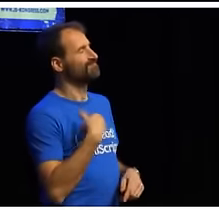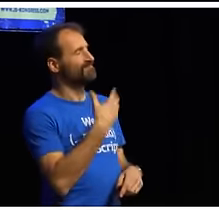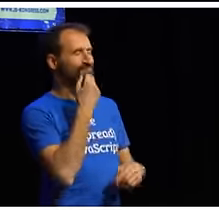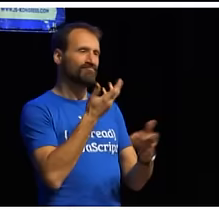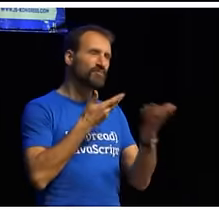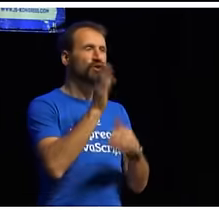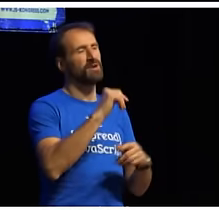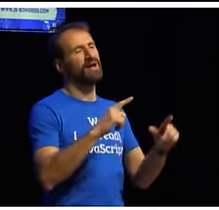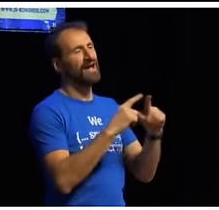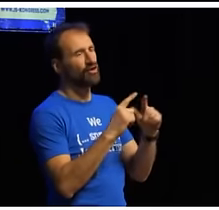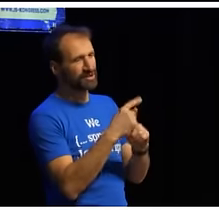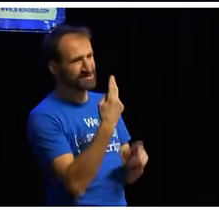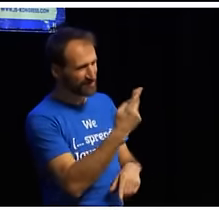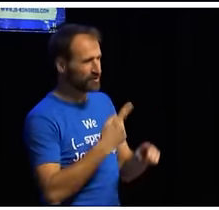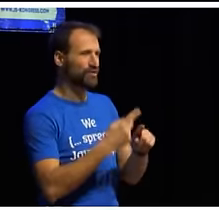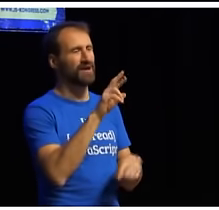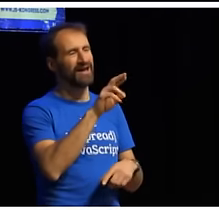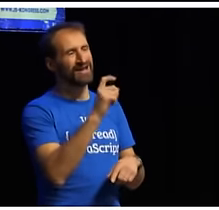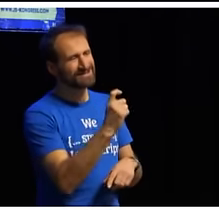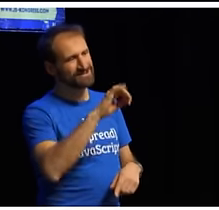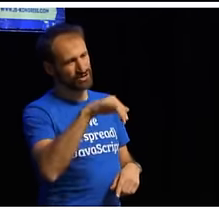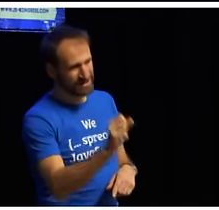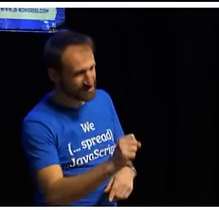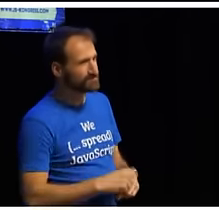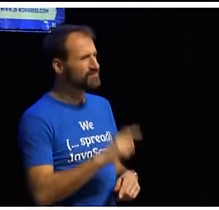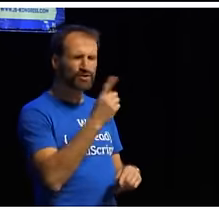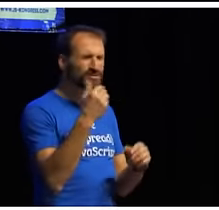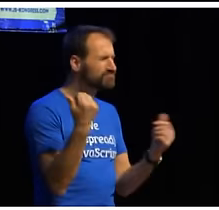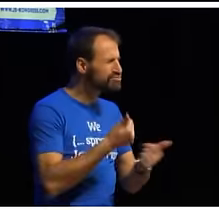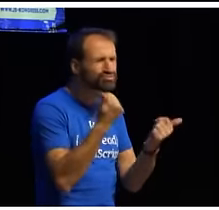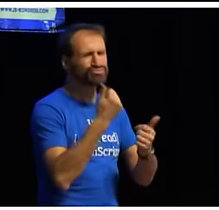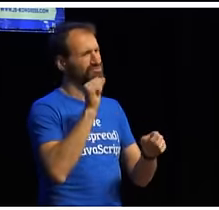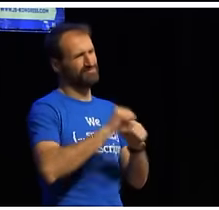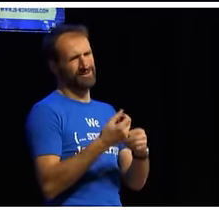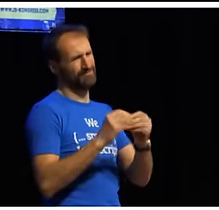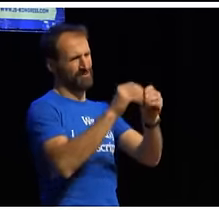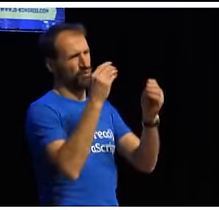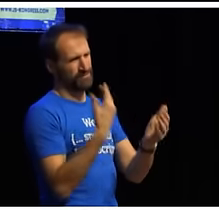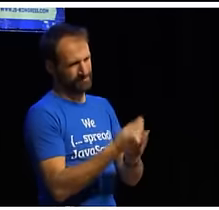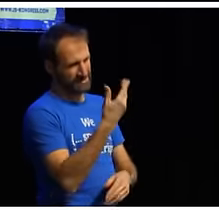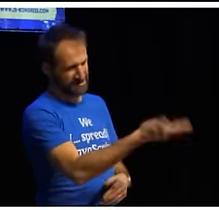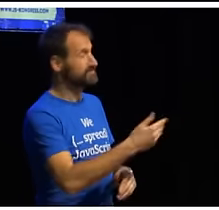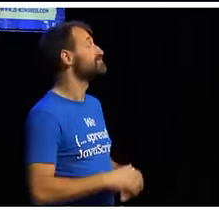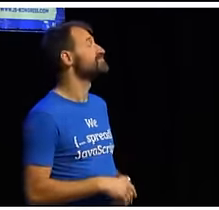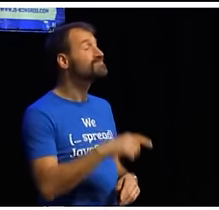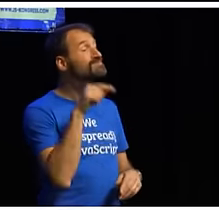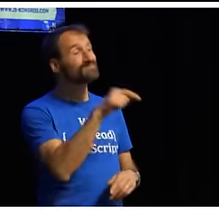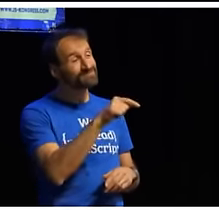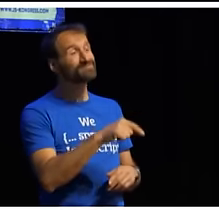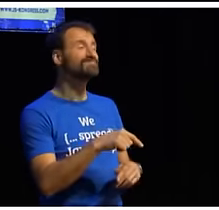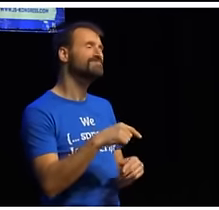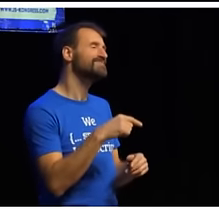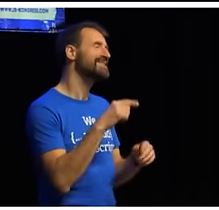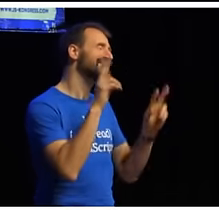how you can build awesome stuff with it. So this talk is a really a beginner-friendly talk.